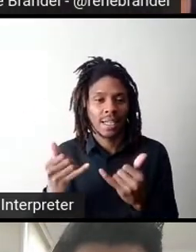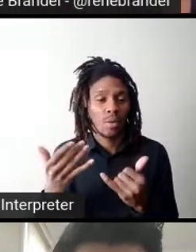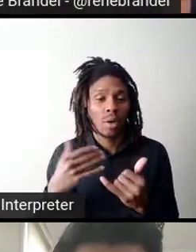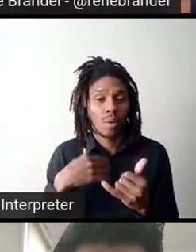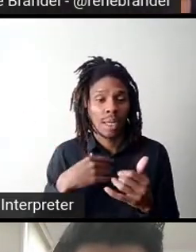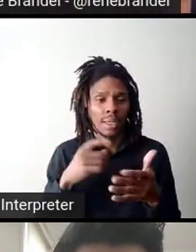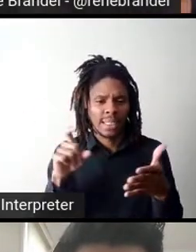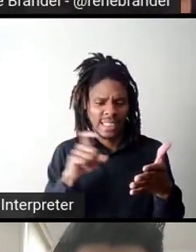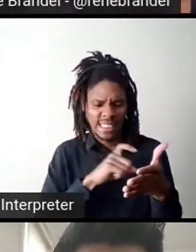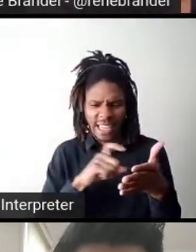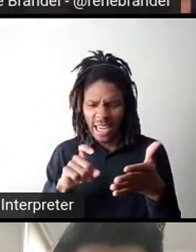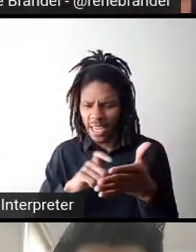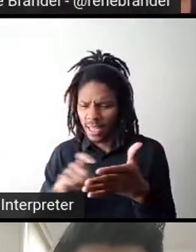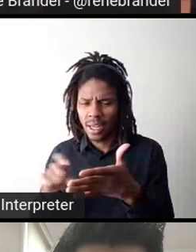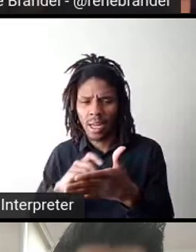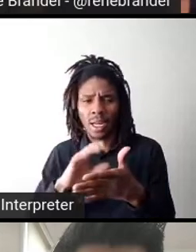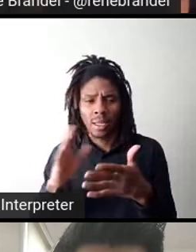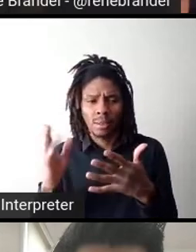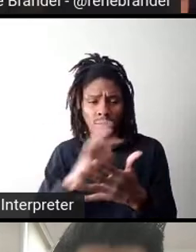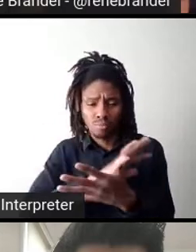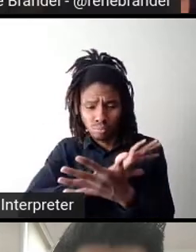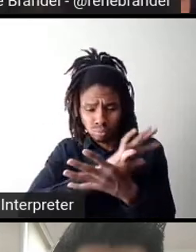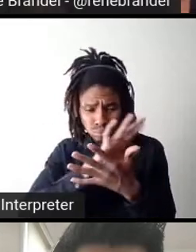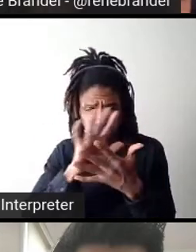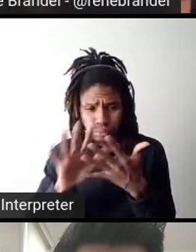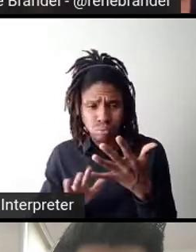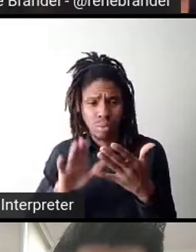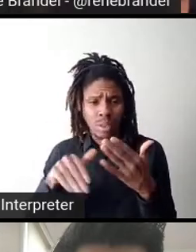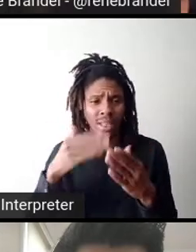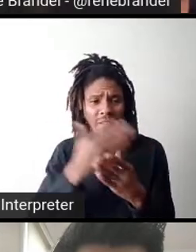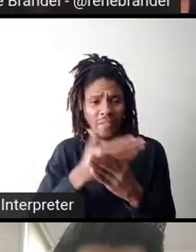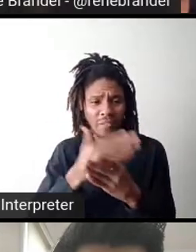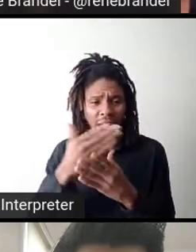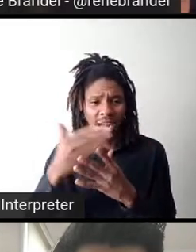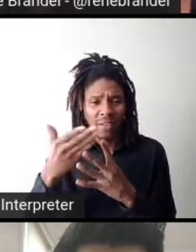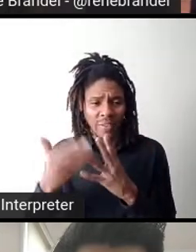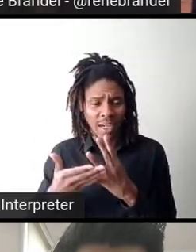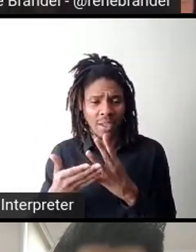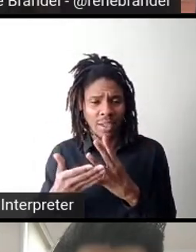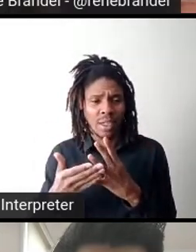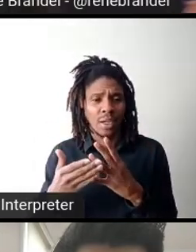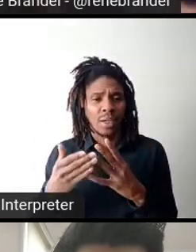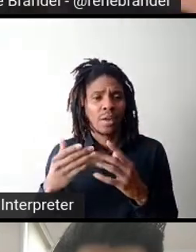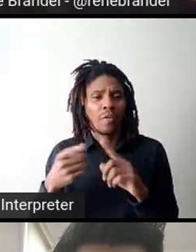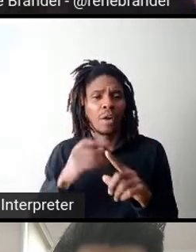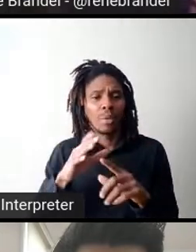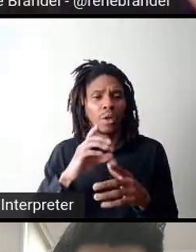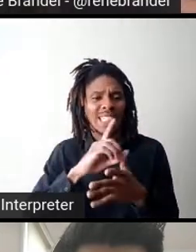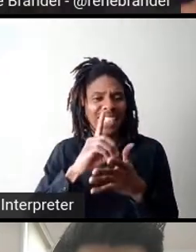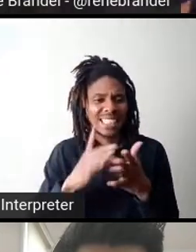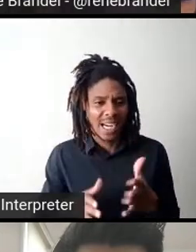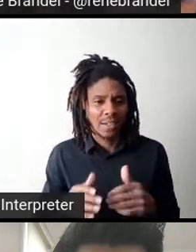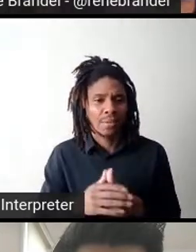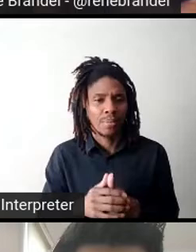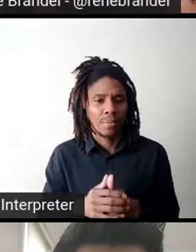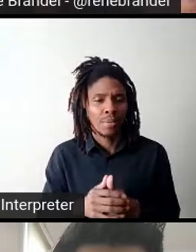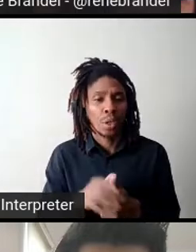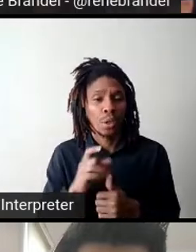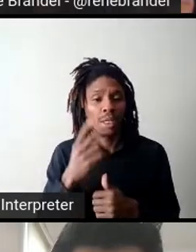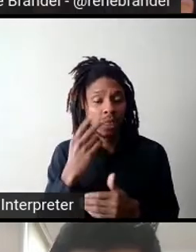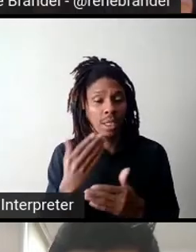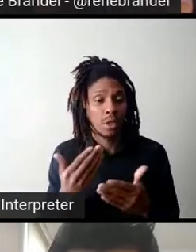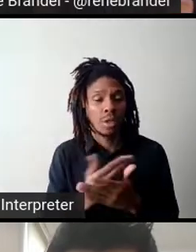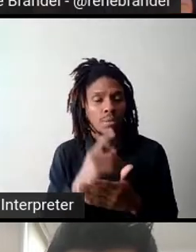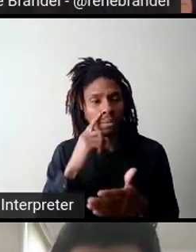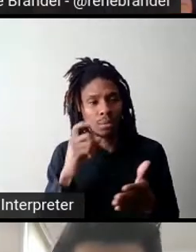through the entirety of your Figma file and pick up all the different components that your designer has designed. And so you can see there's a new component detected,